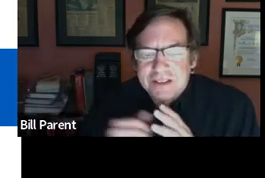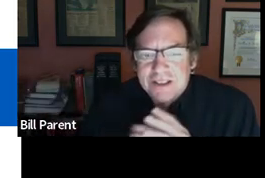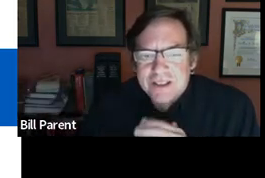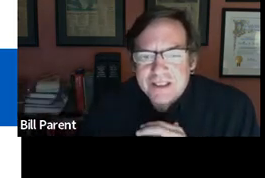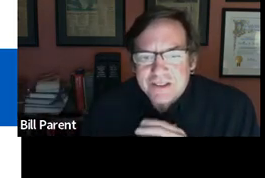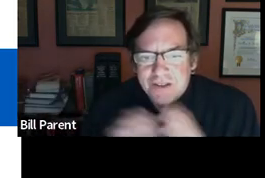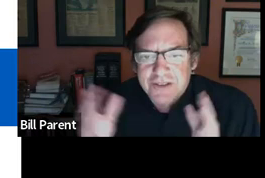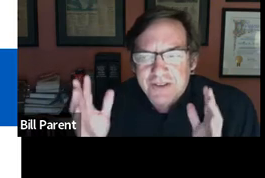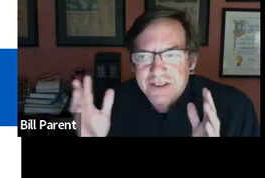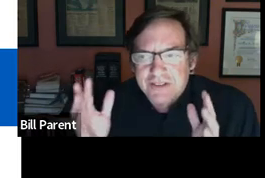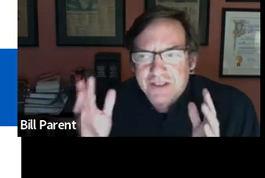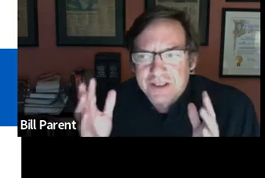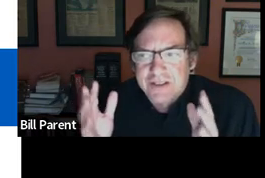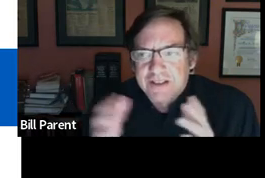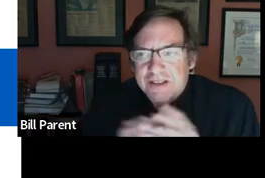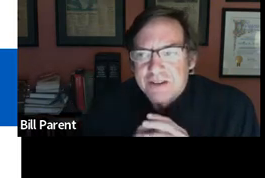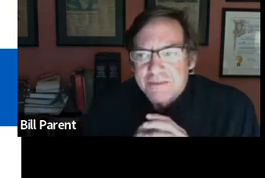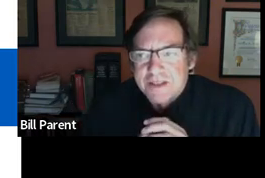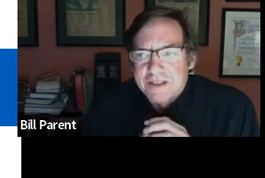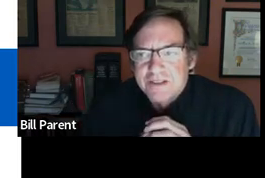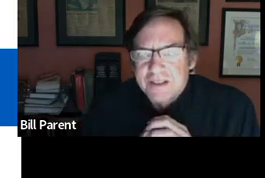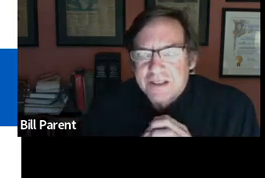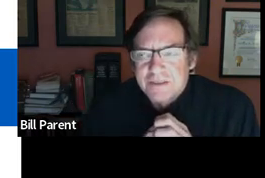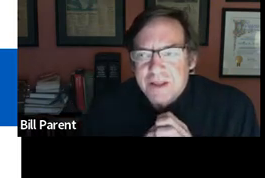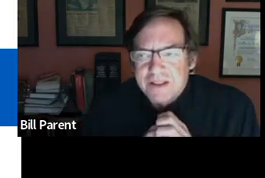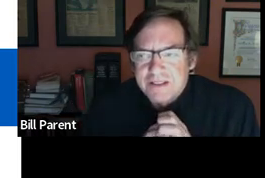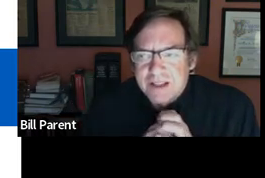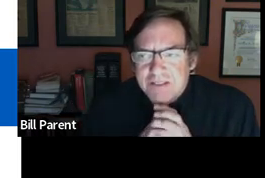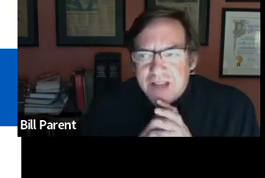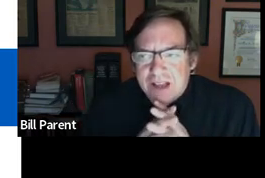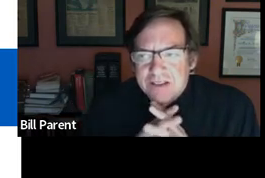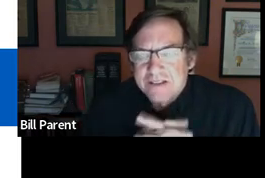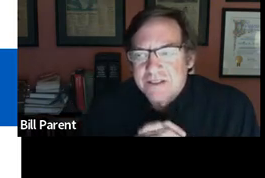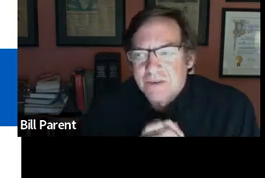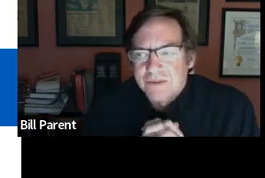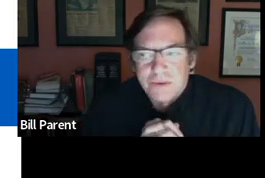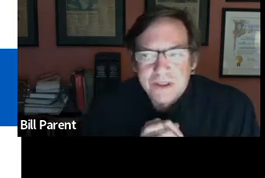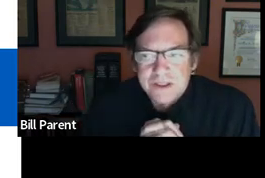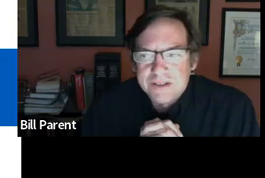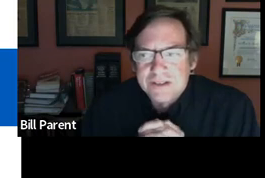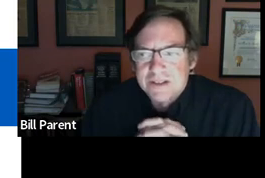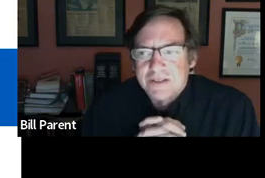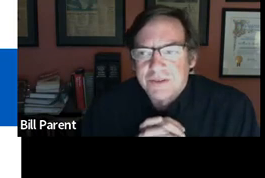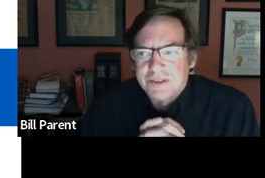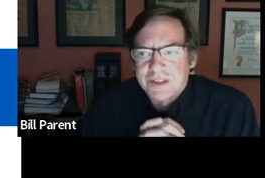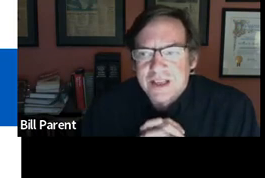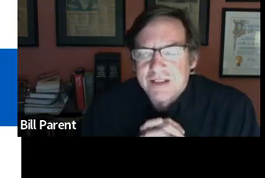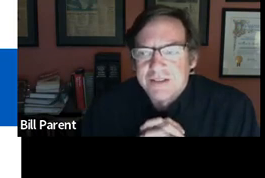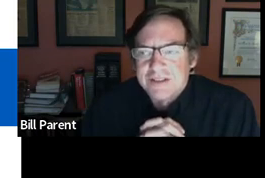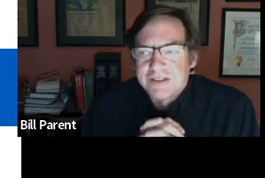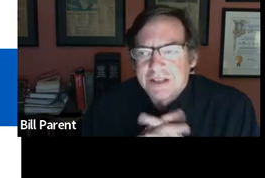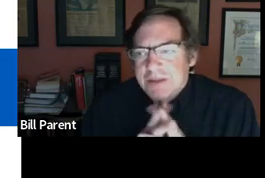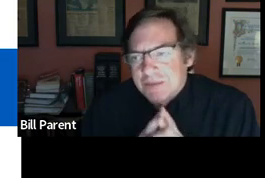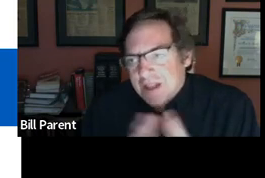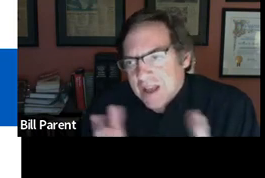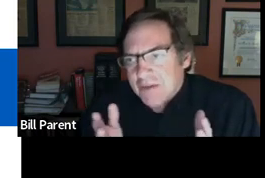5 years is always a very difficult thing. Is there any kind of analysis if it were 4 years, if it were